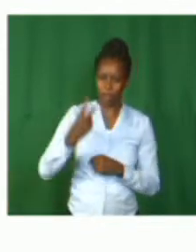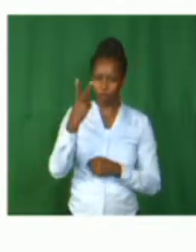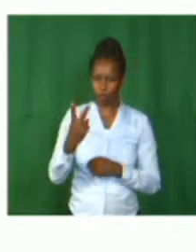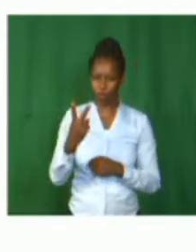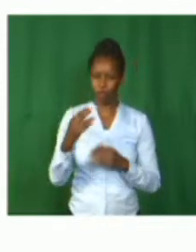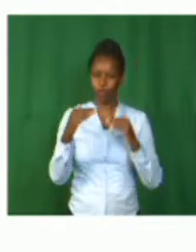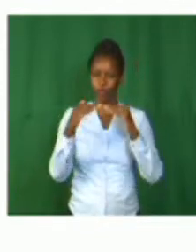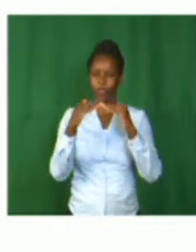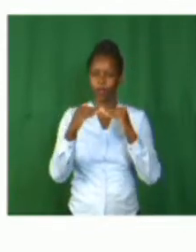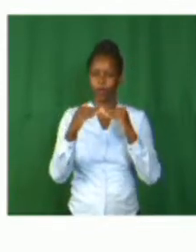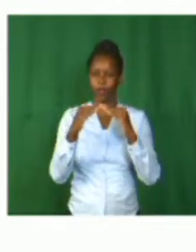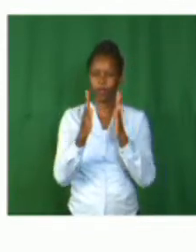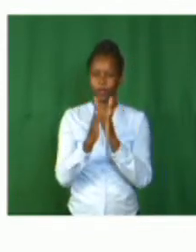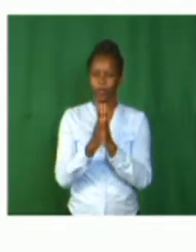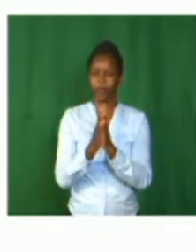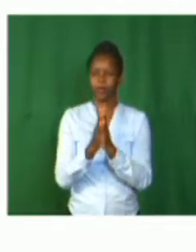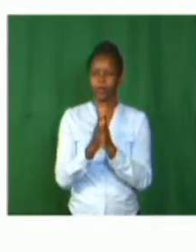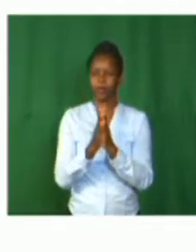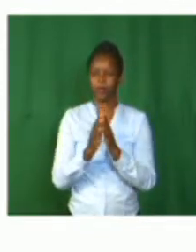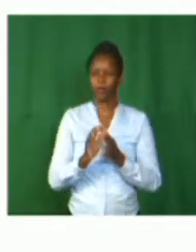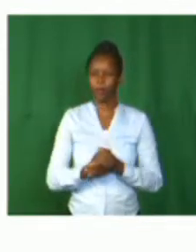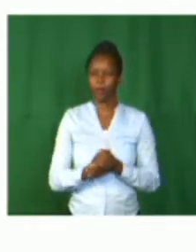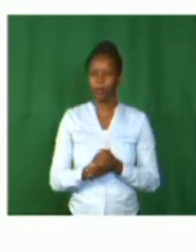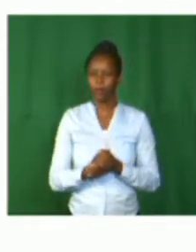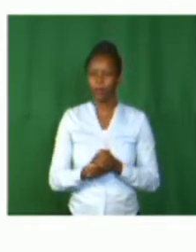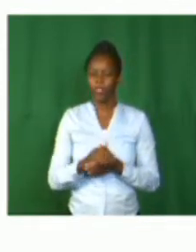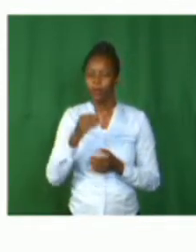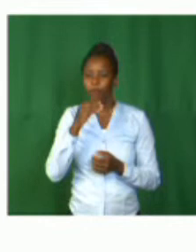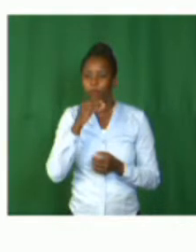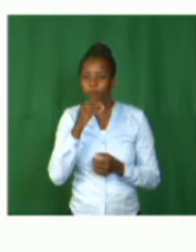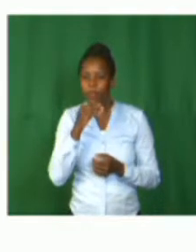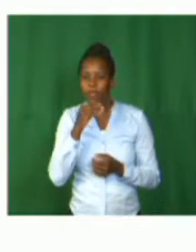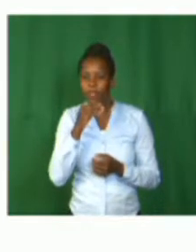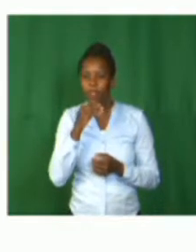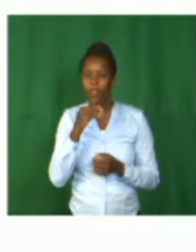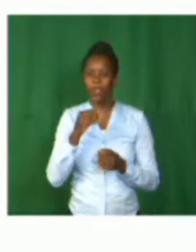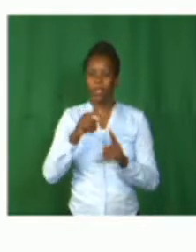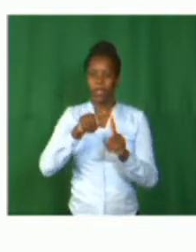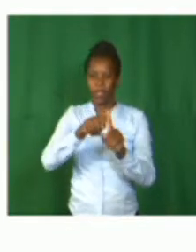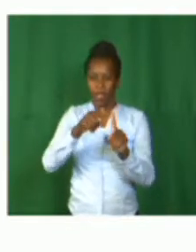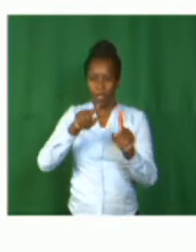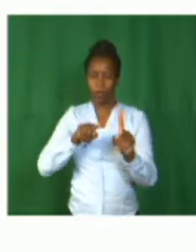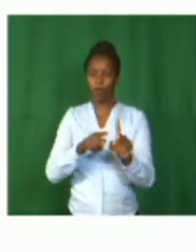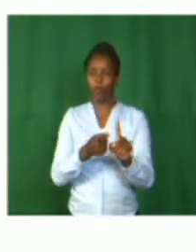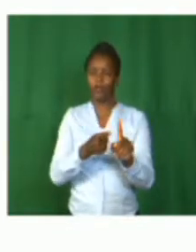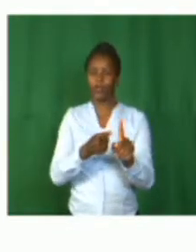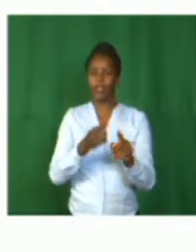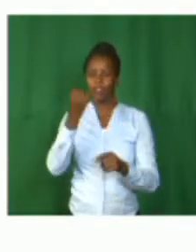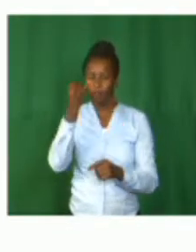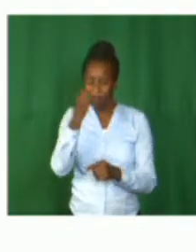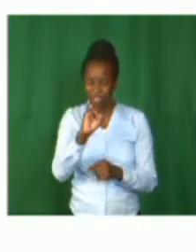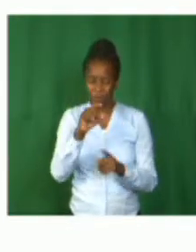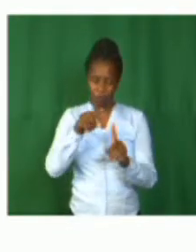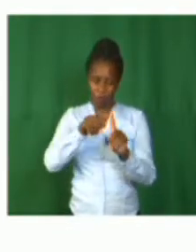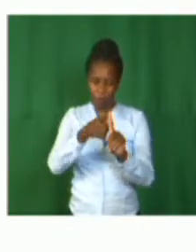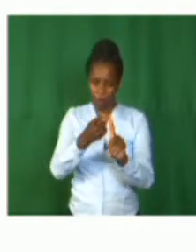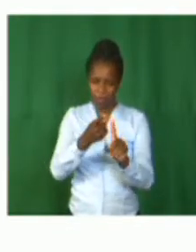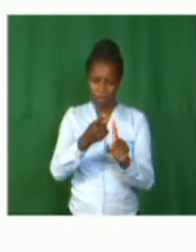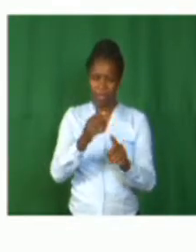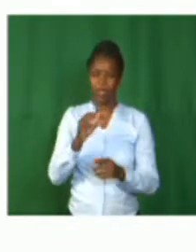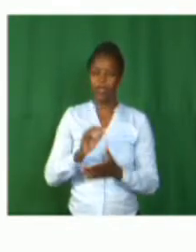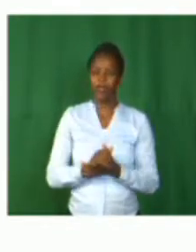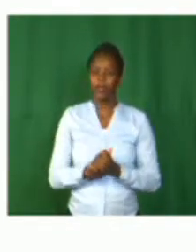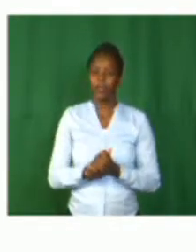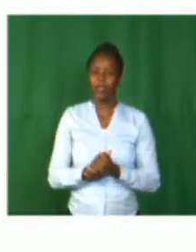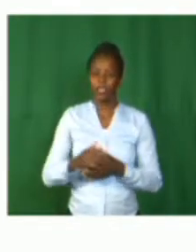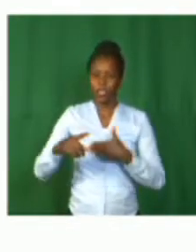value when x is -3, it is 10. Hence the coordinate is of the first point. The coordinate of the first point here is going to